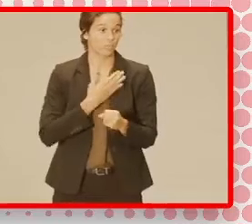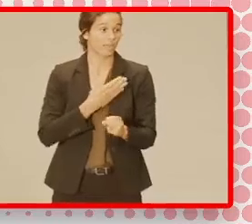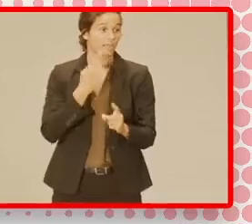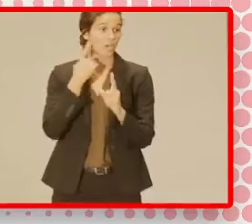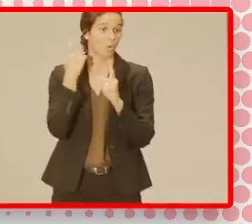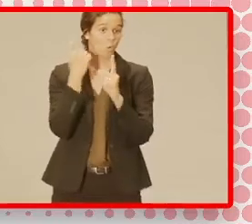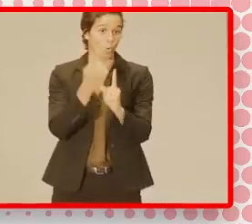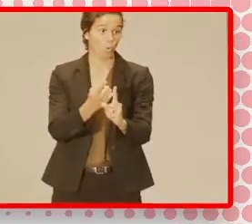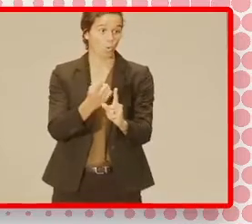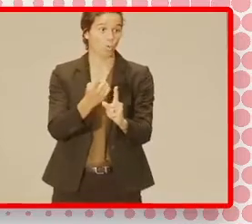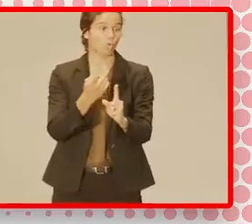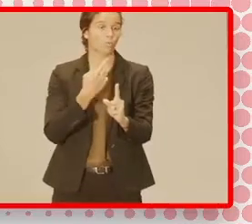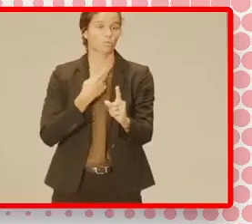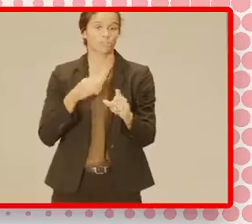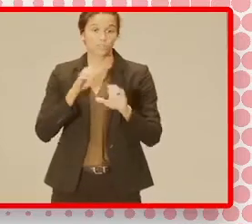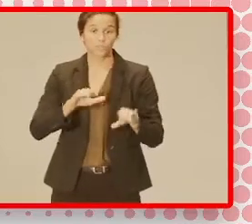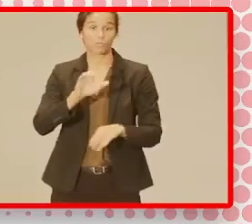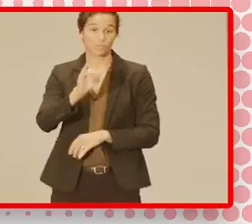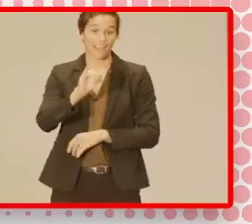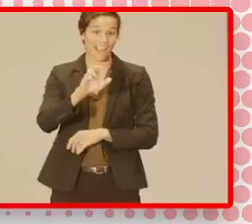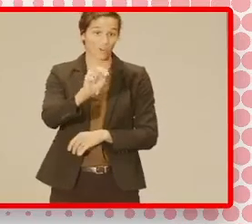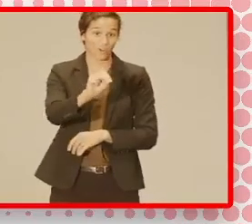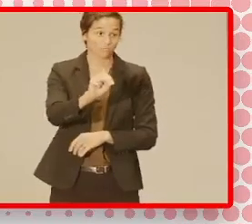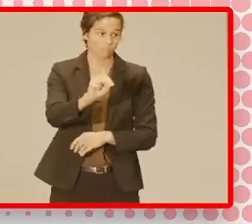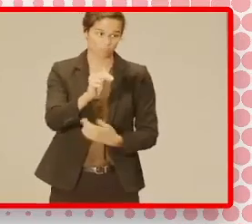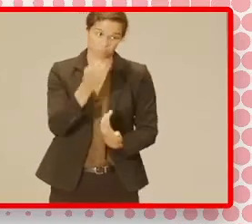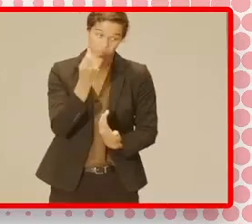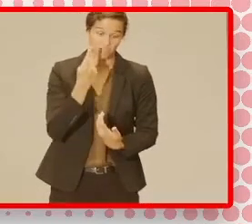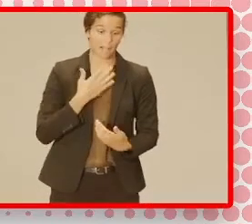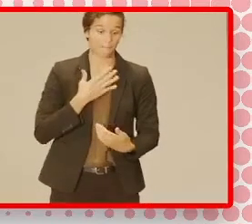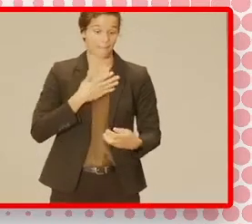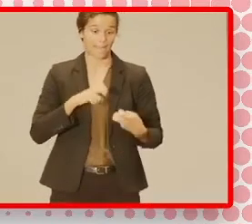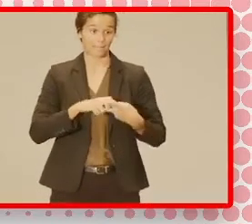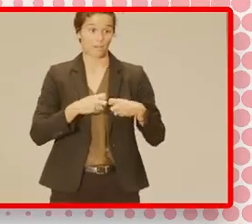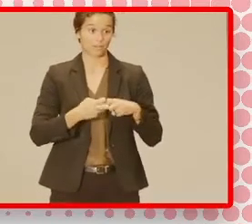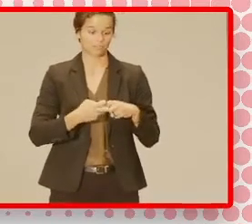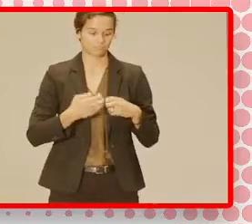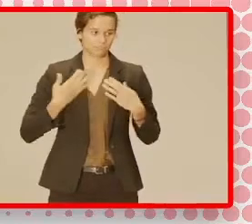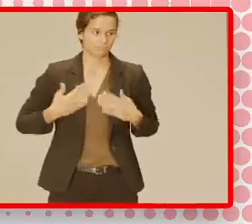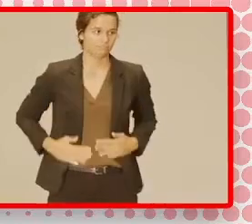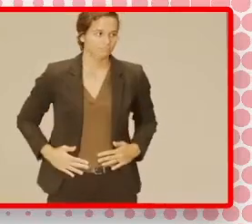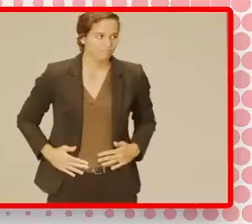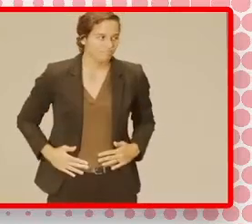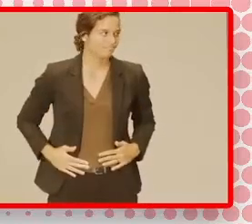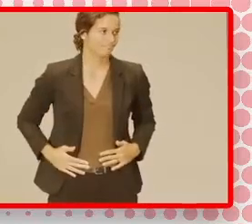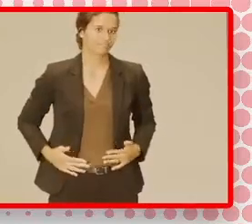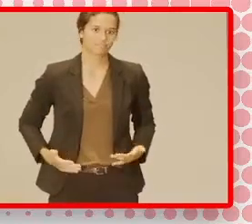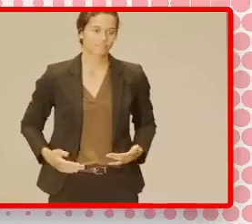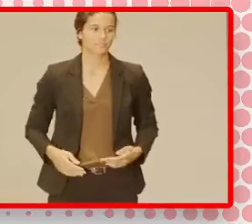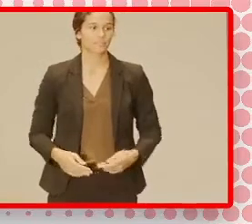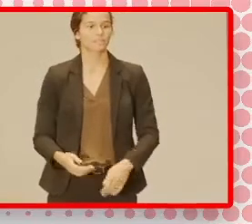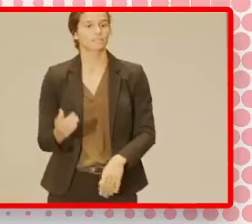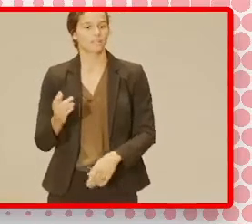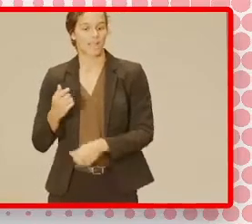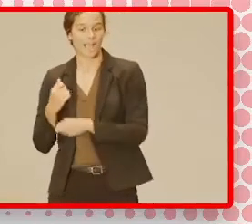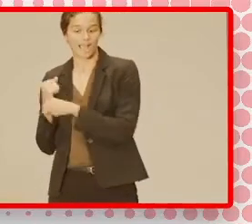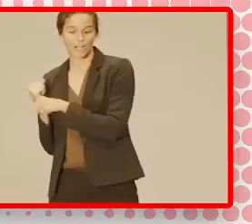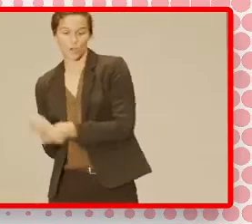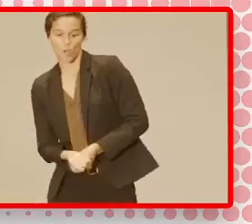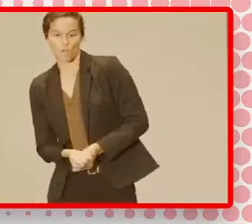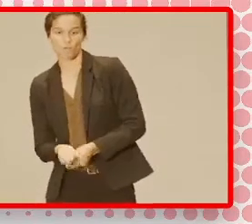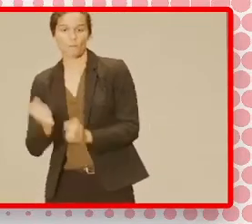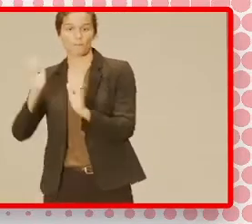Ironman. The problem was, I know golf and basketball, but